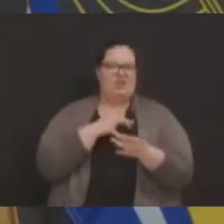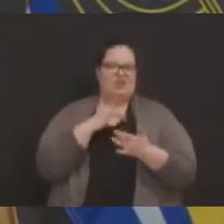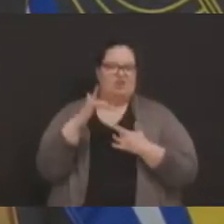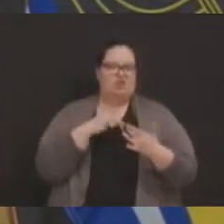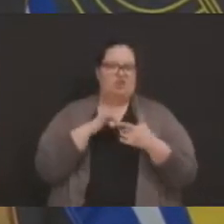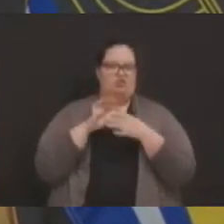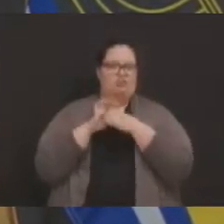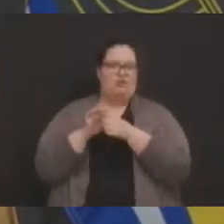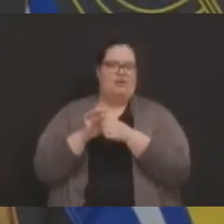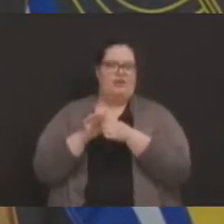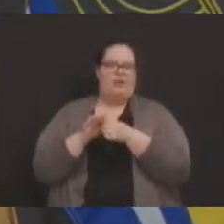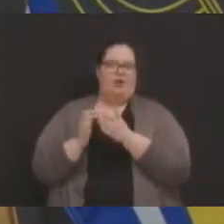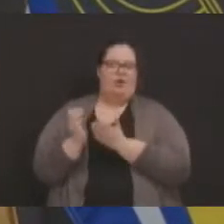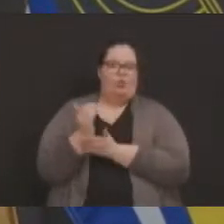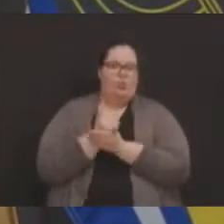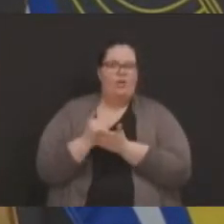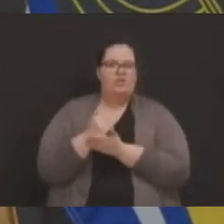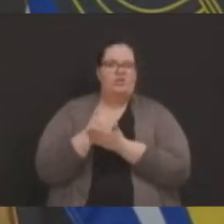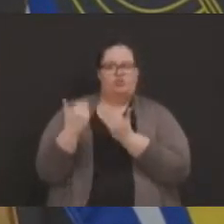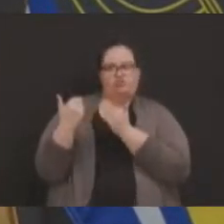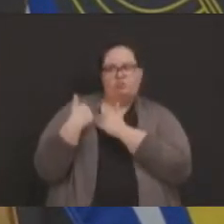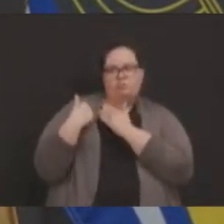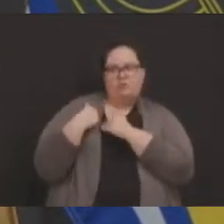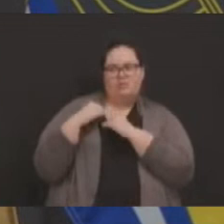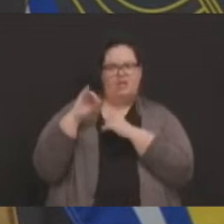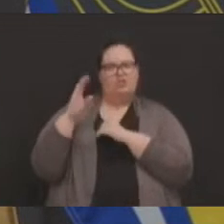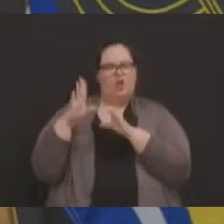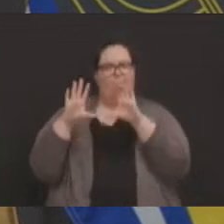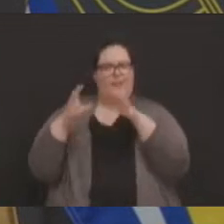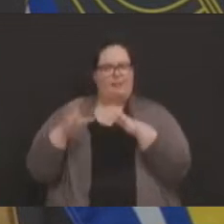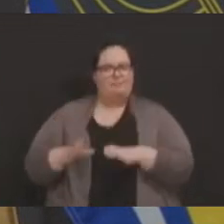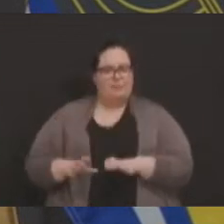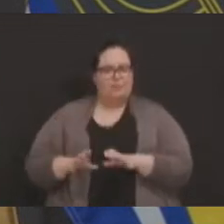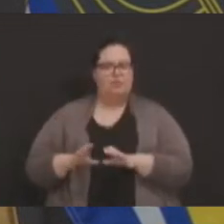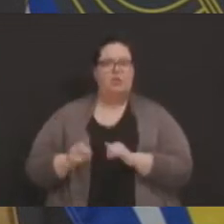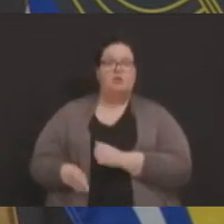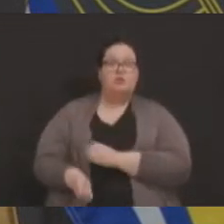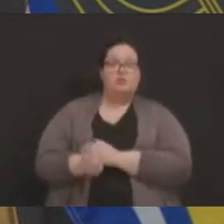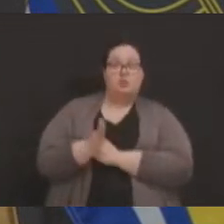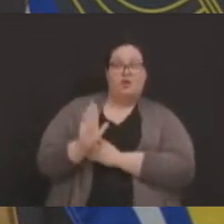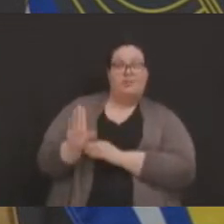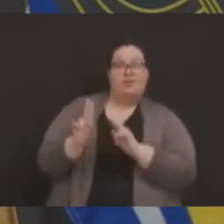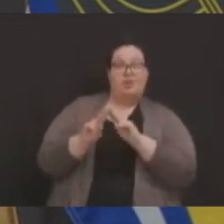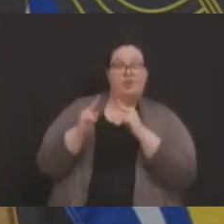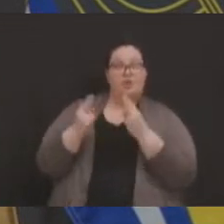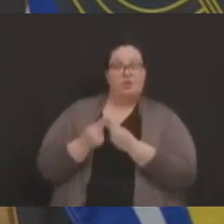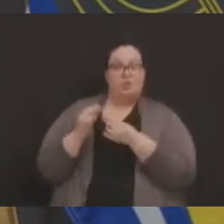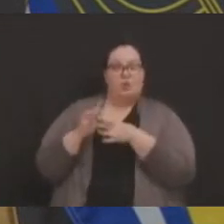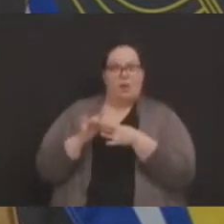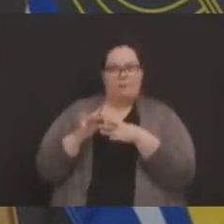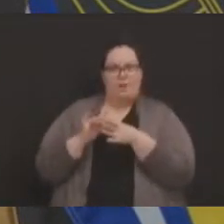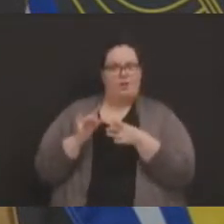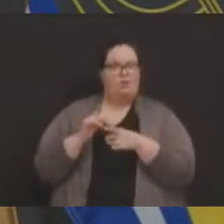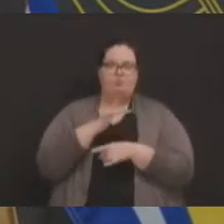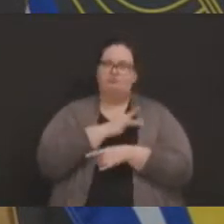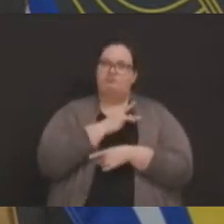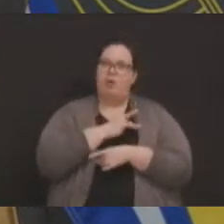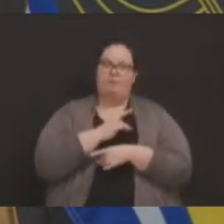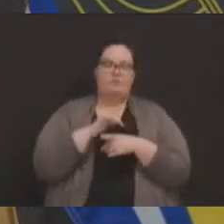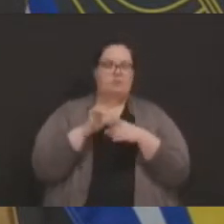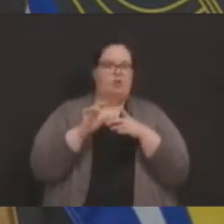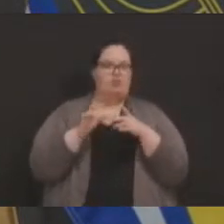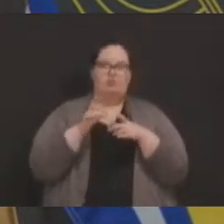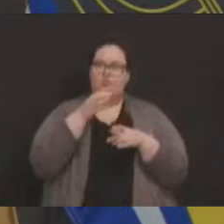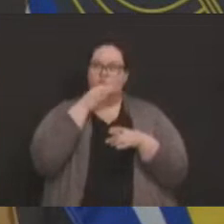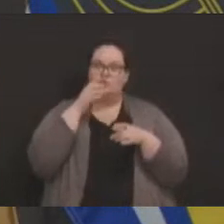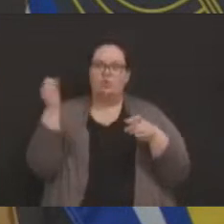of a recruitment and retention crisis. CUPE has also raised a number of issues. How concerned are you about losing